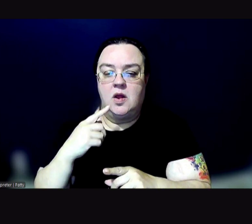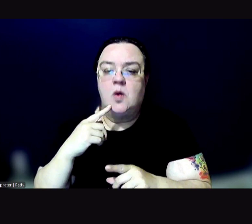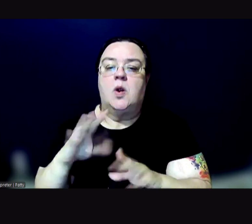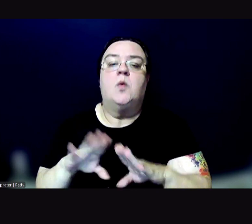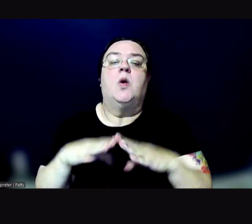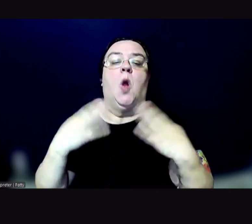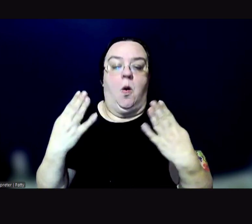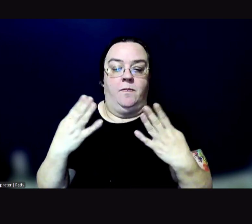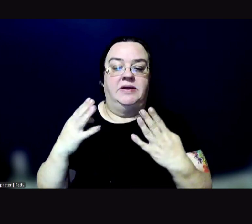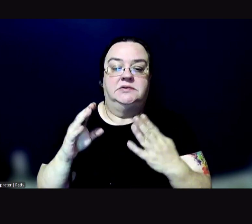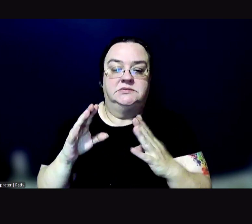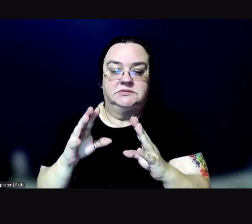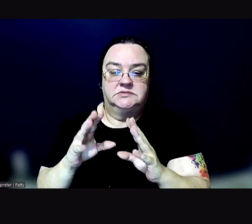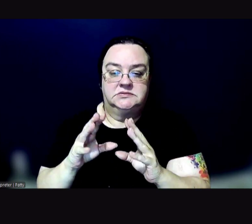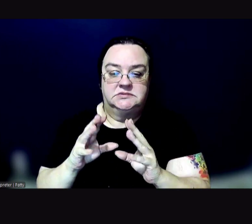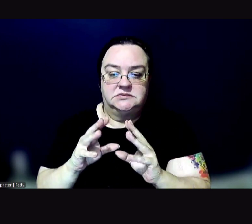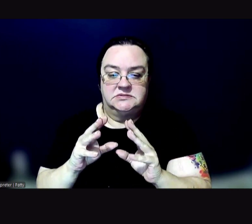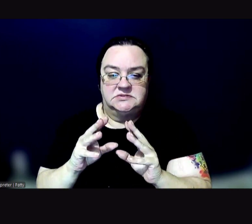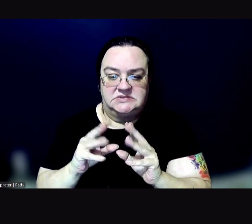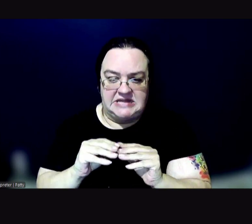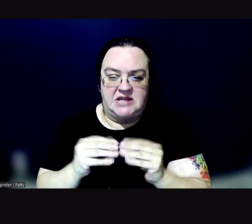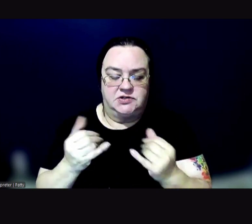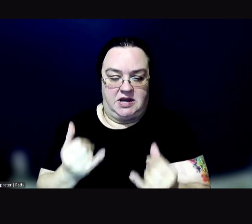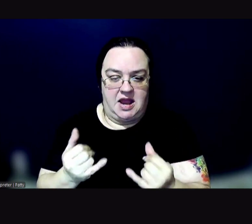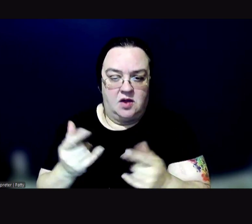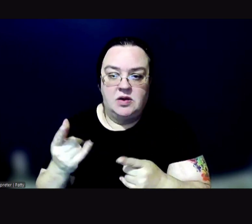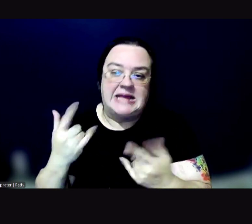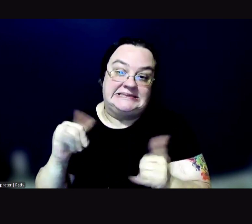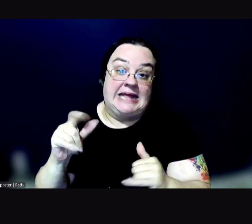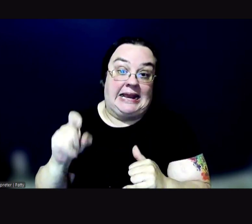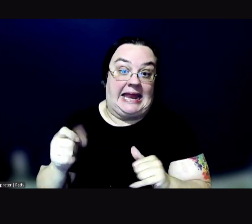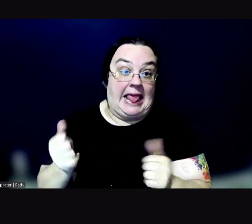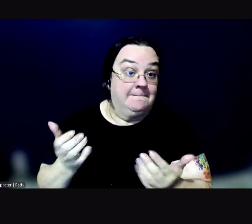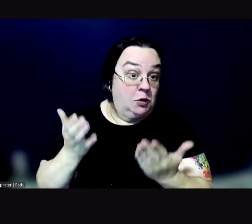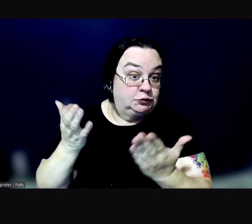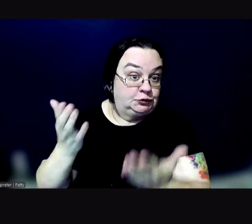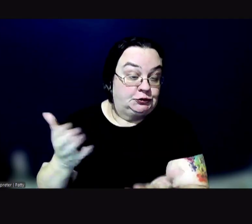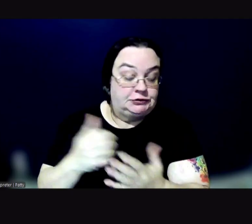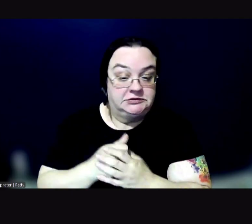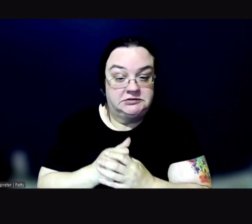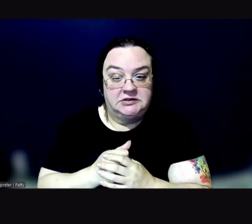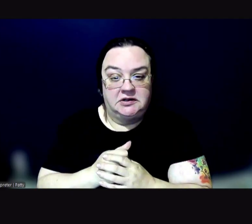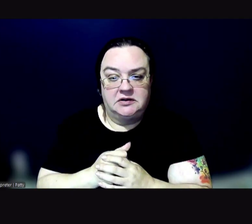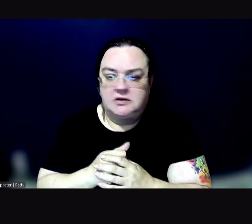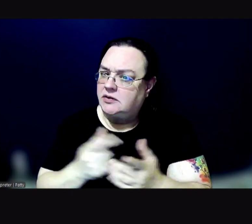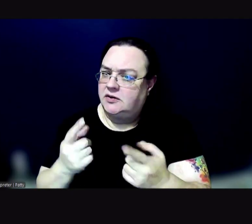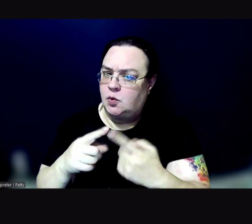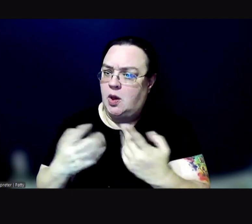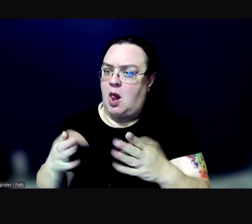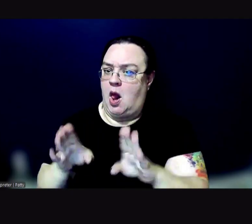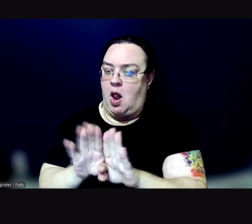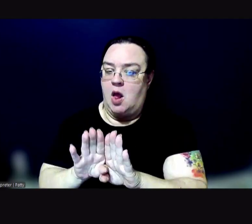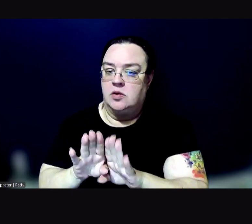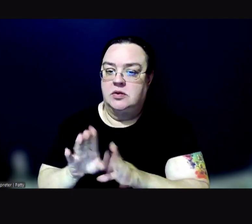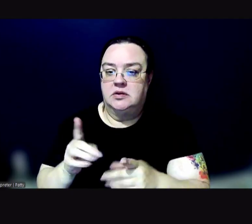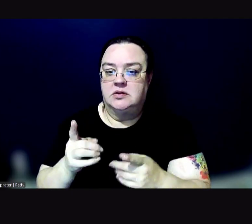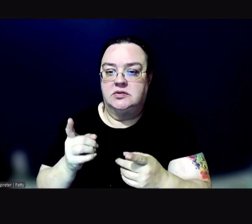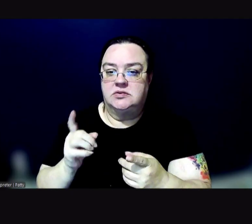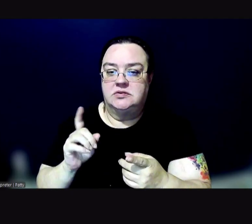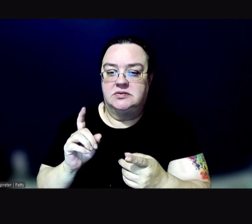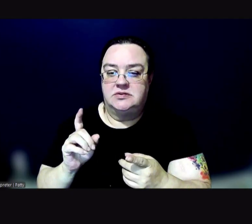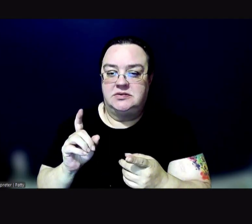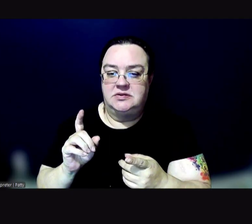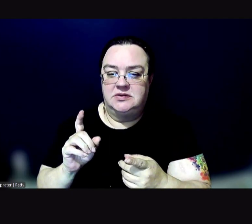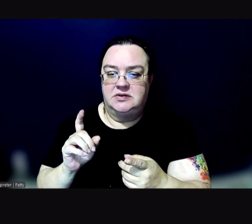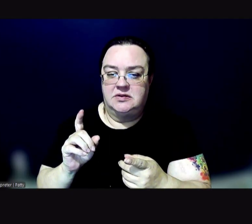now. I still need a motion. For, to go into close? Yeah. Don't, we have to go Have to over read